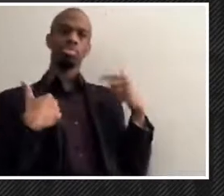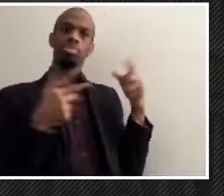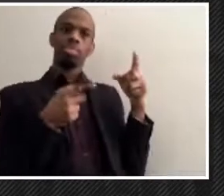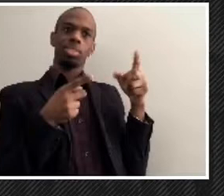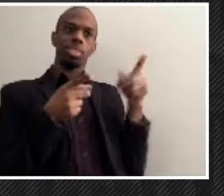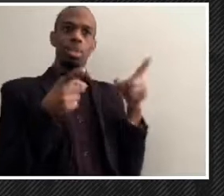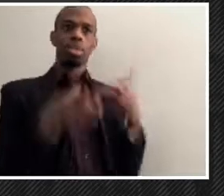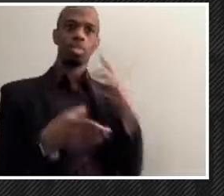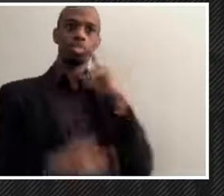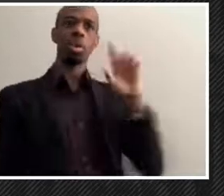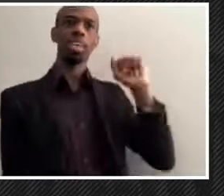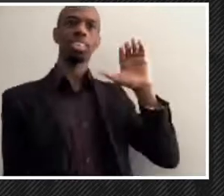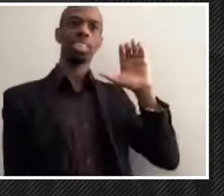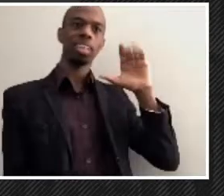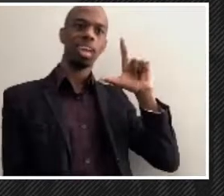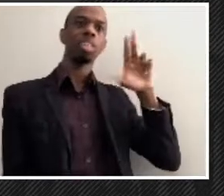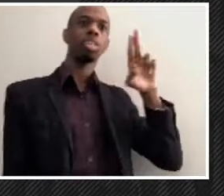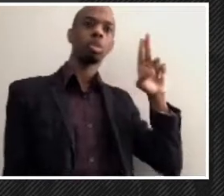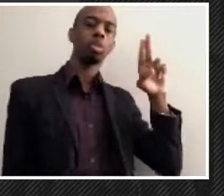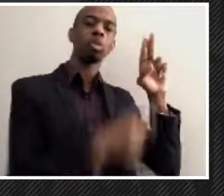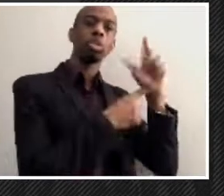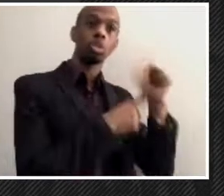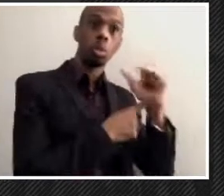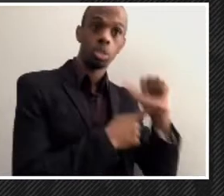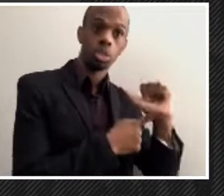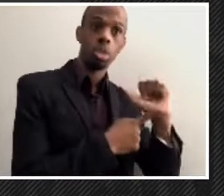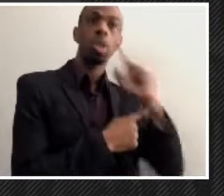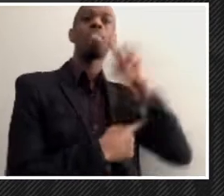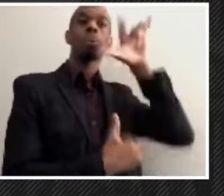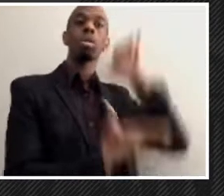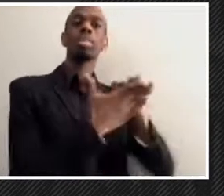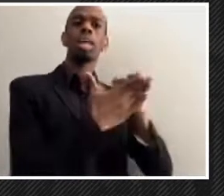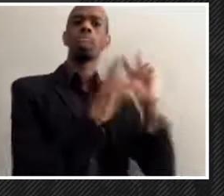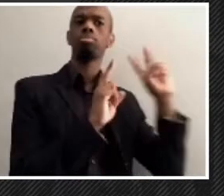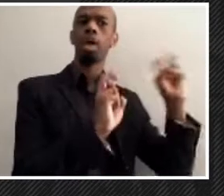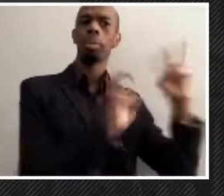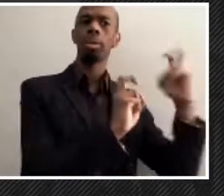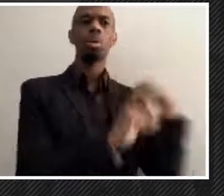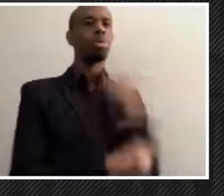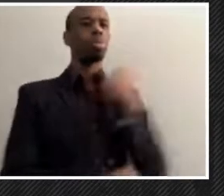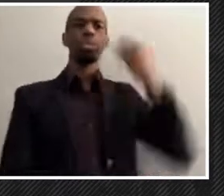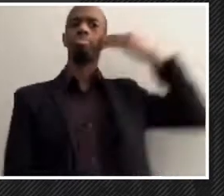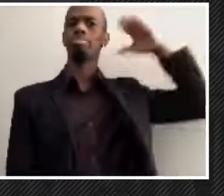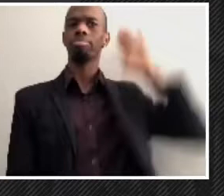to prioritizing Black political impact, we know what happened in Georgia this last